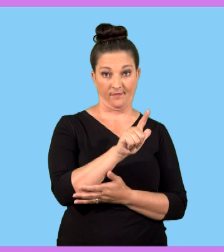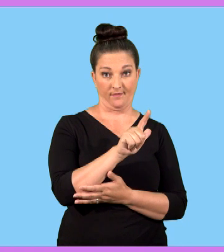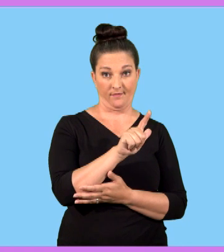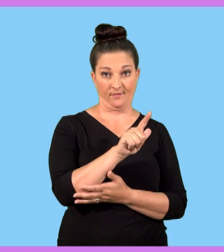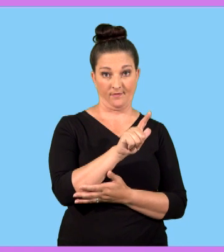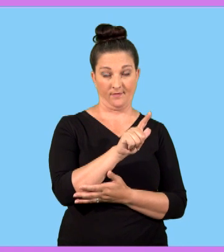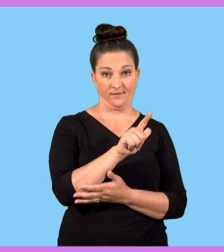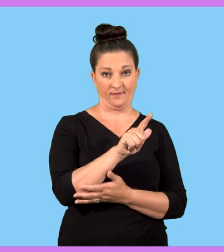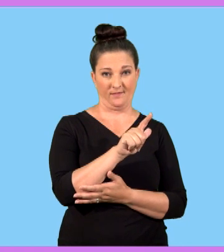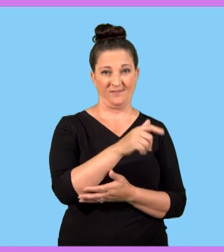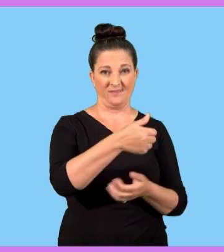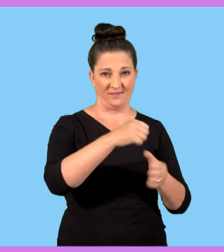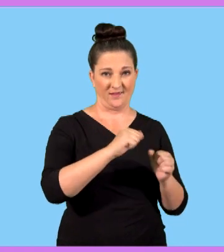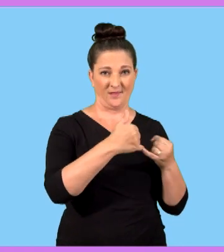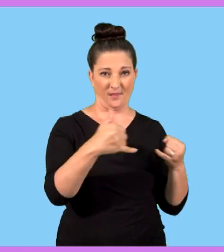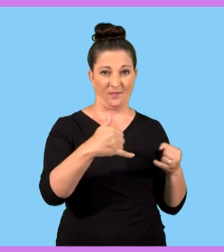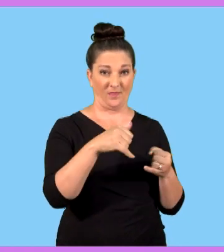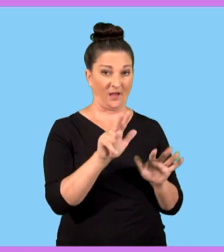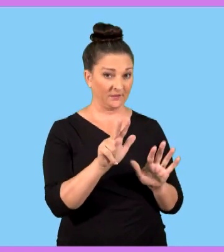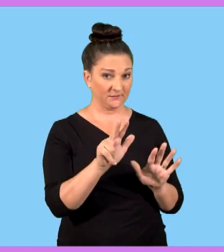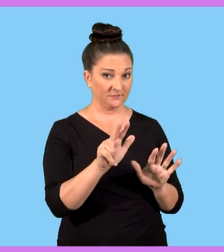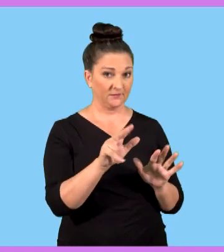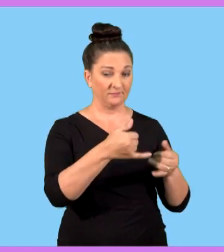7, row number 8,